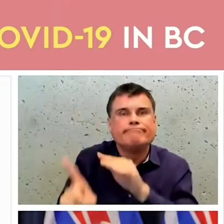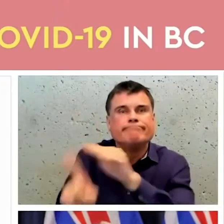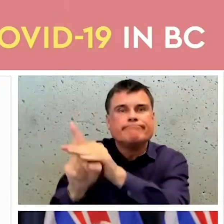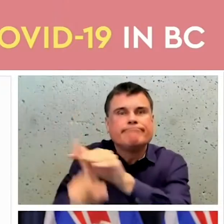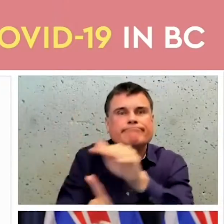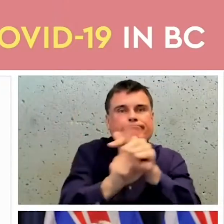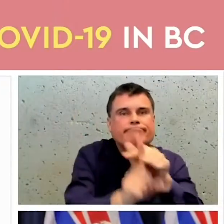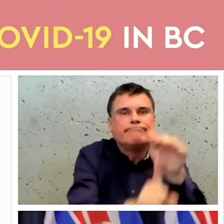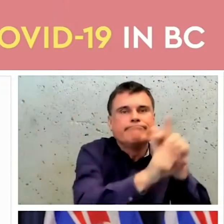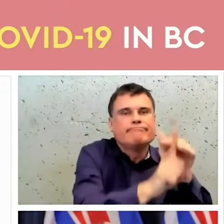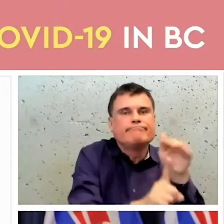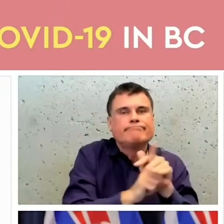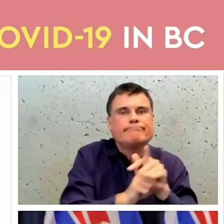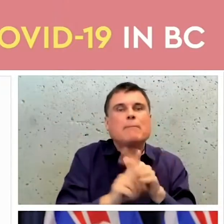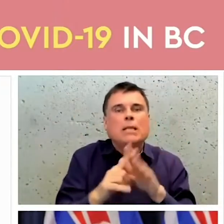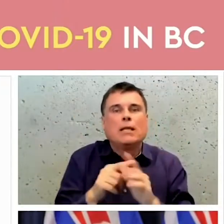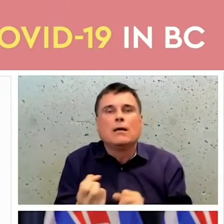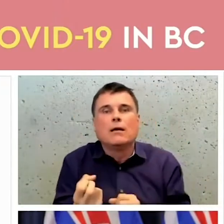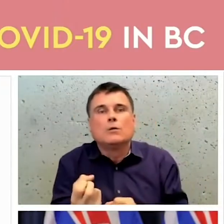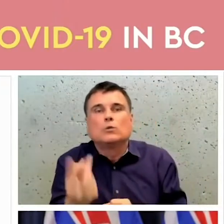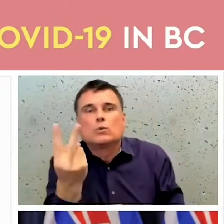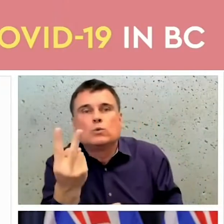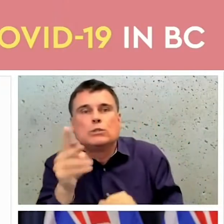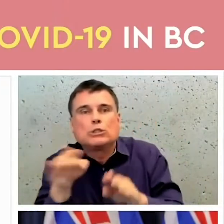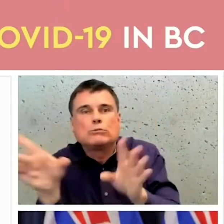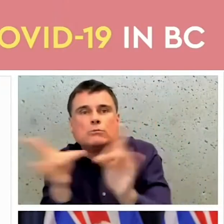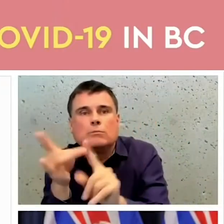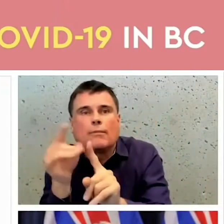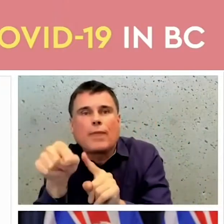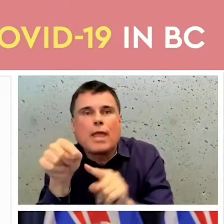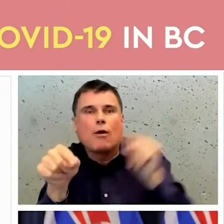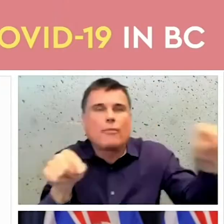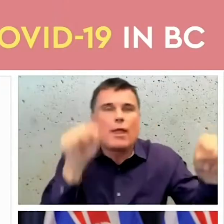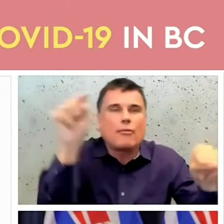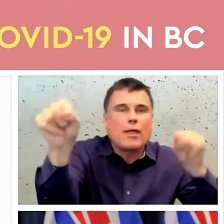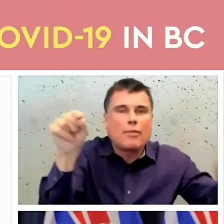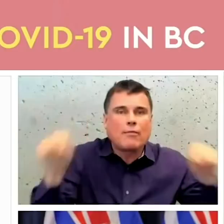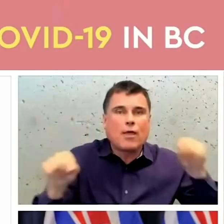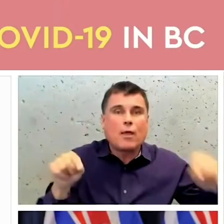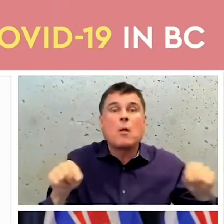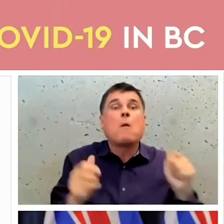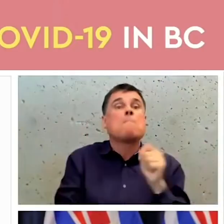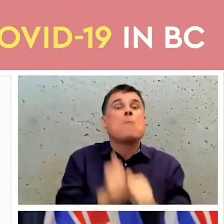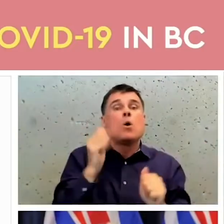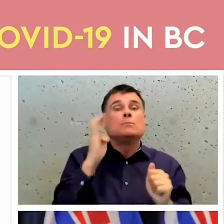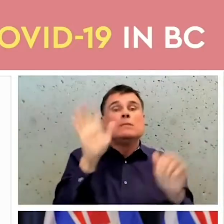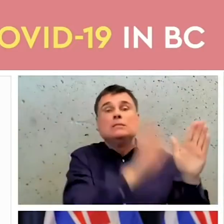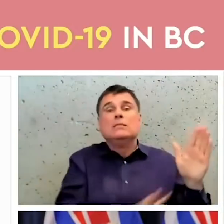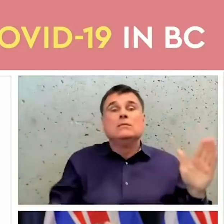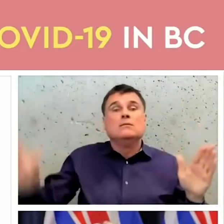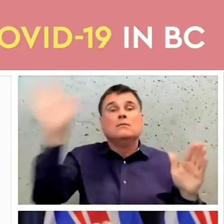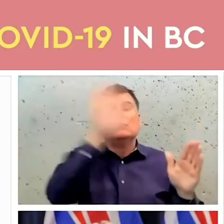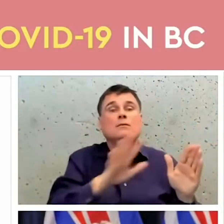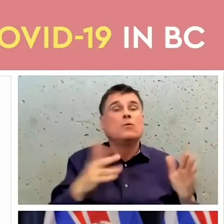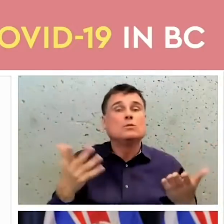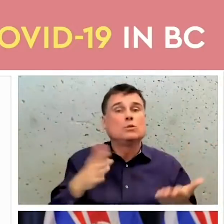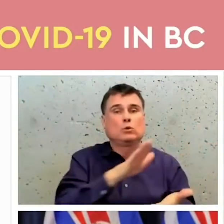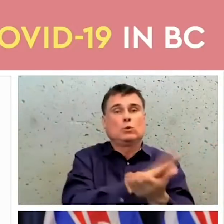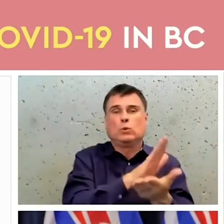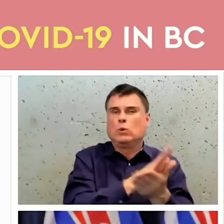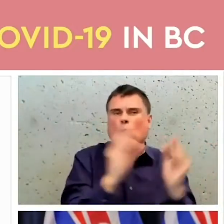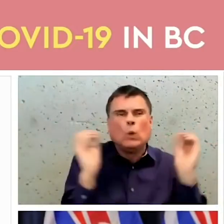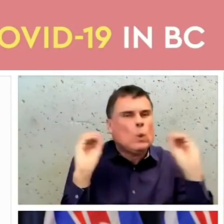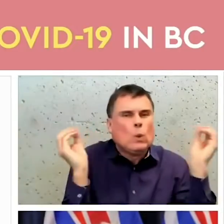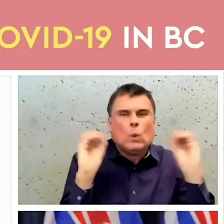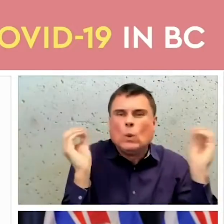across this province, we have not had any transmission events in those schools. And I think that's good news as well. It tells us